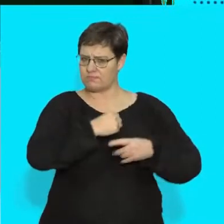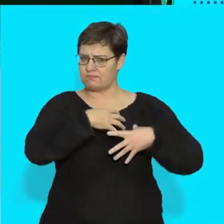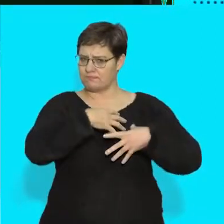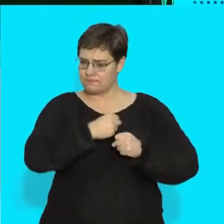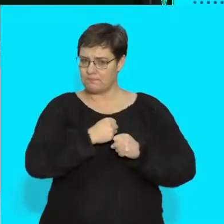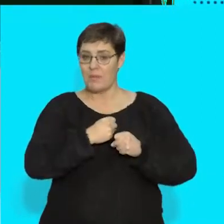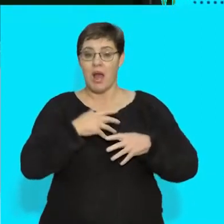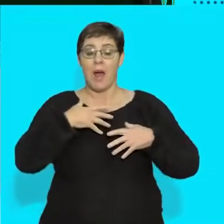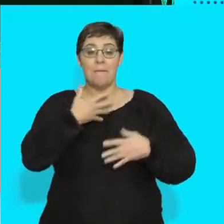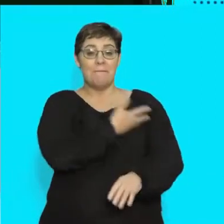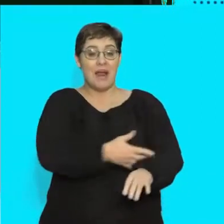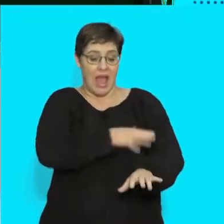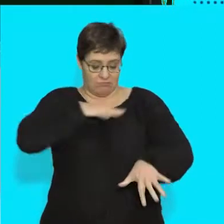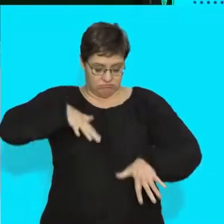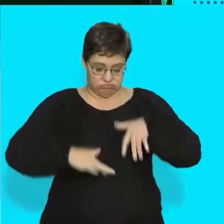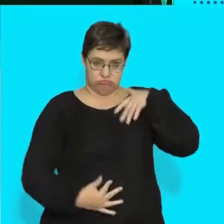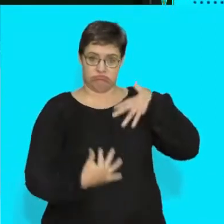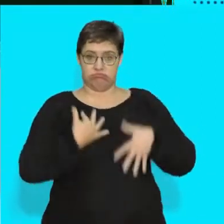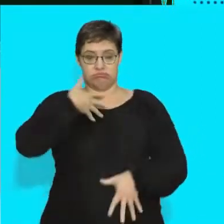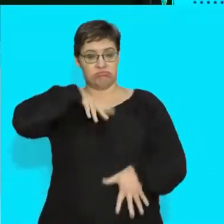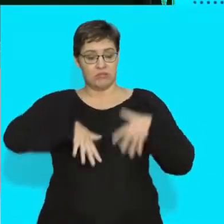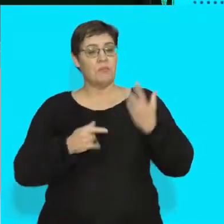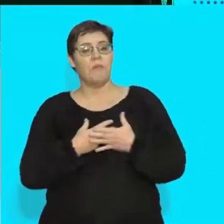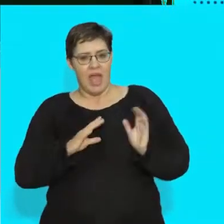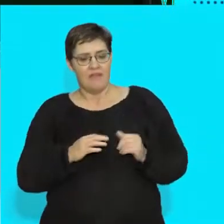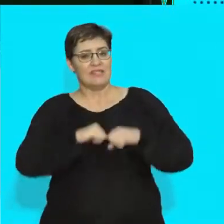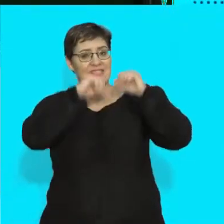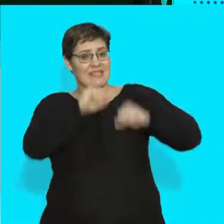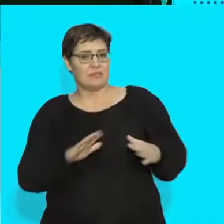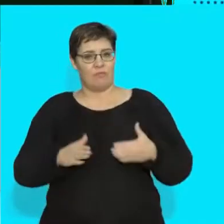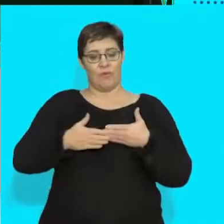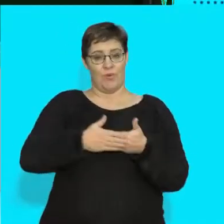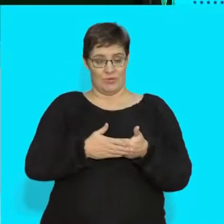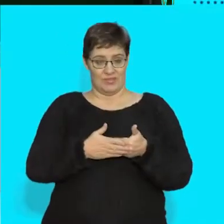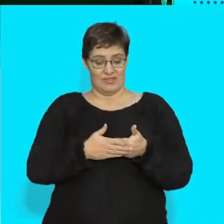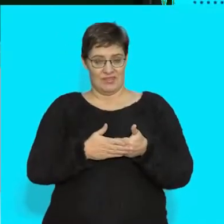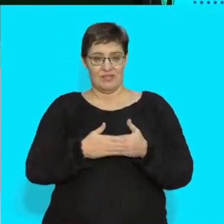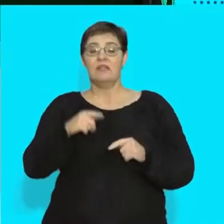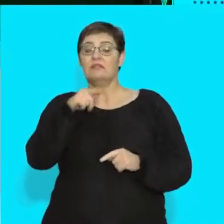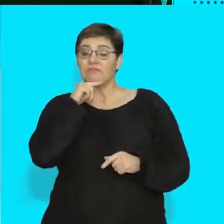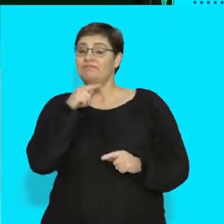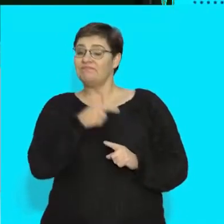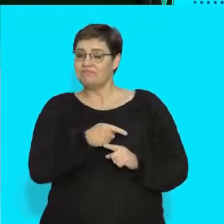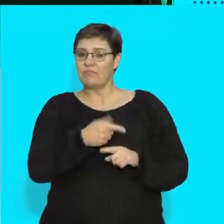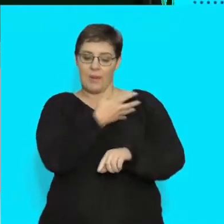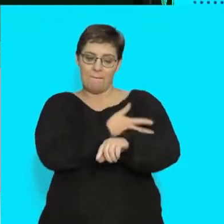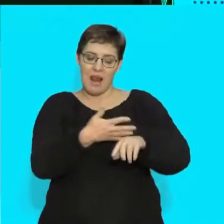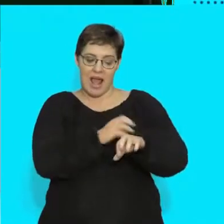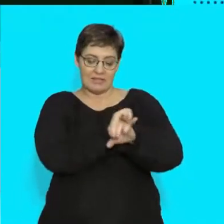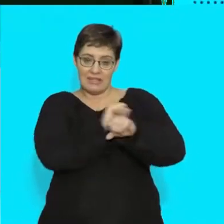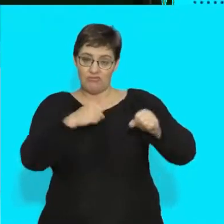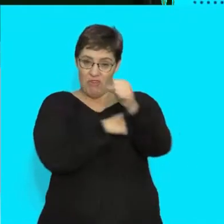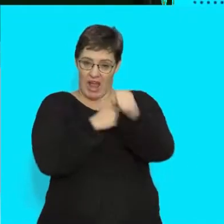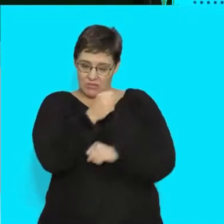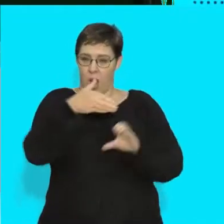right around the body, but we have this closed circulatory system, and our blood has to stay inside these